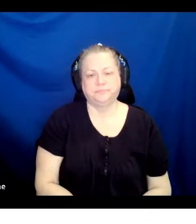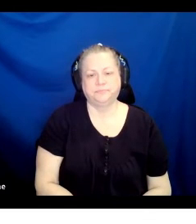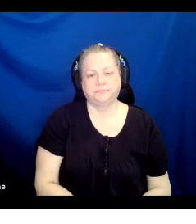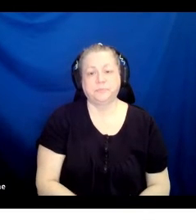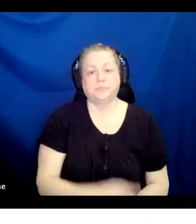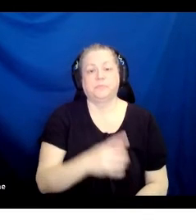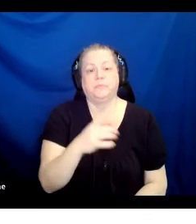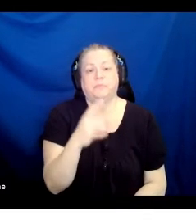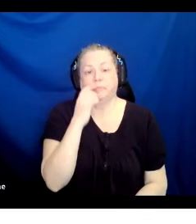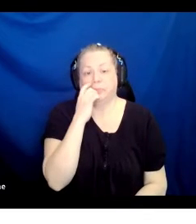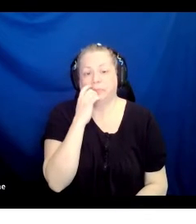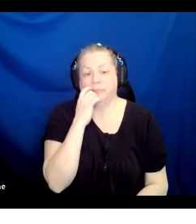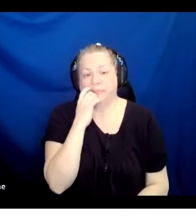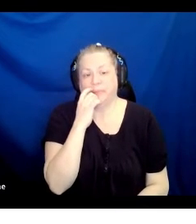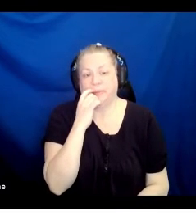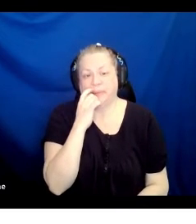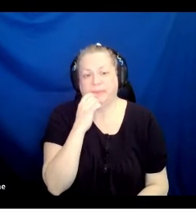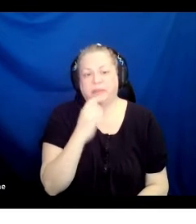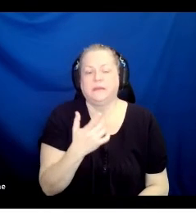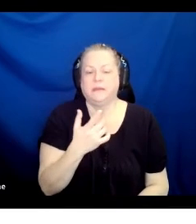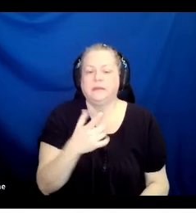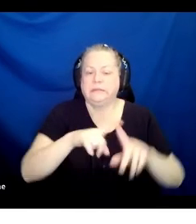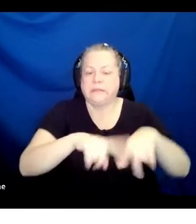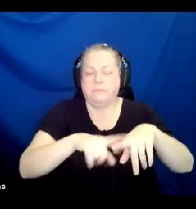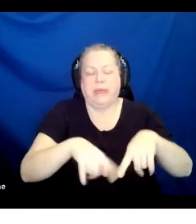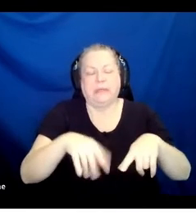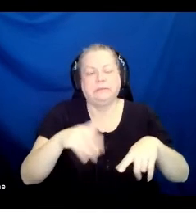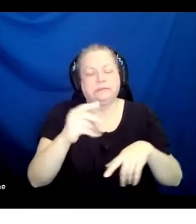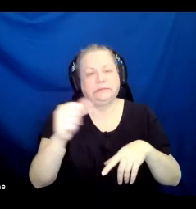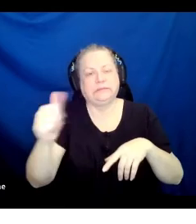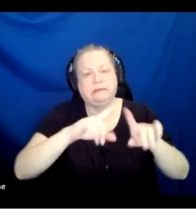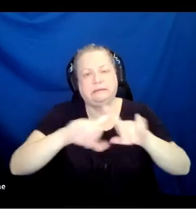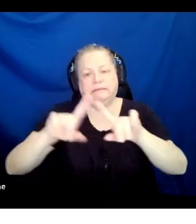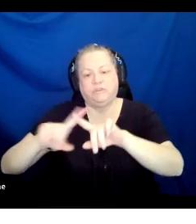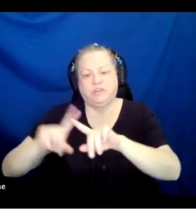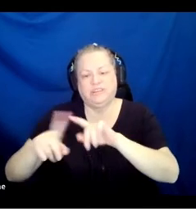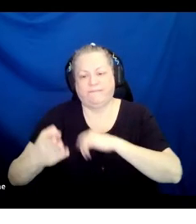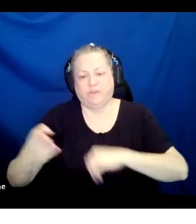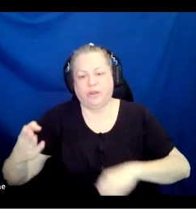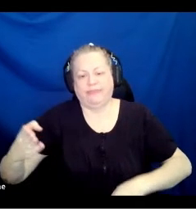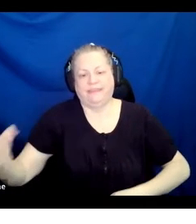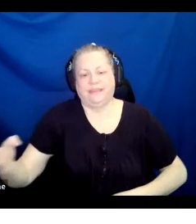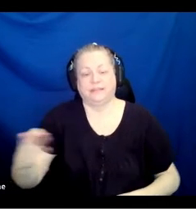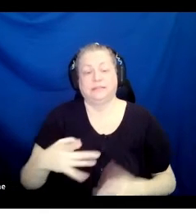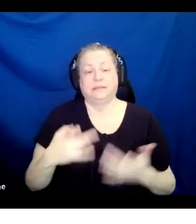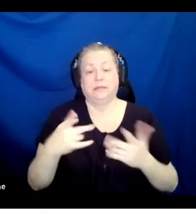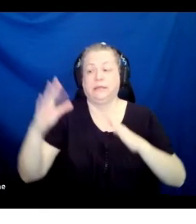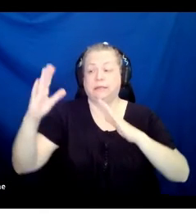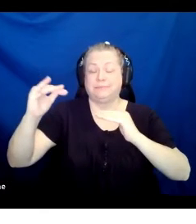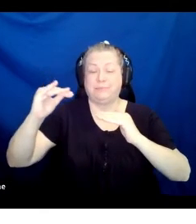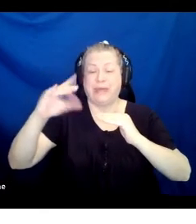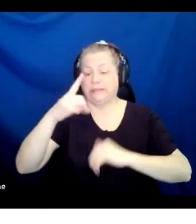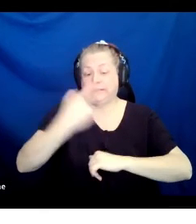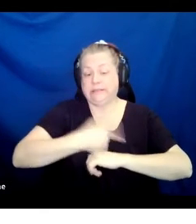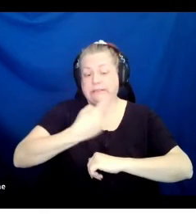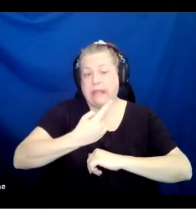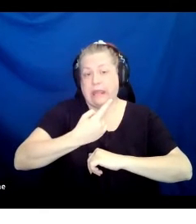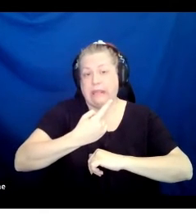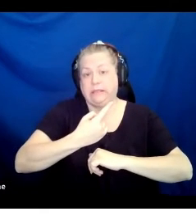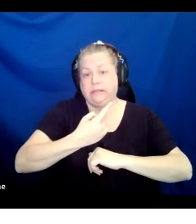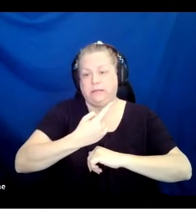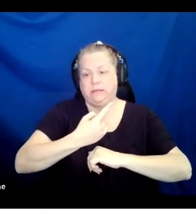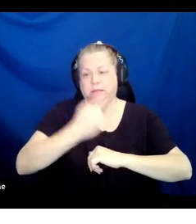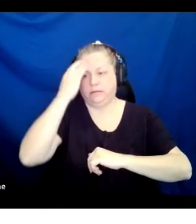disability this year depends on several factors, including the expected date of